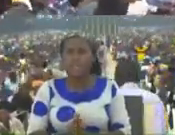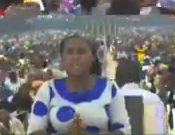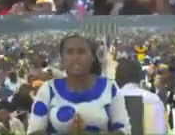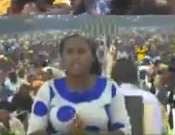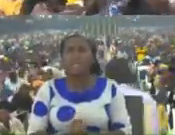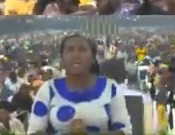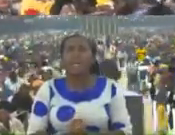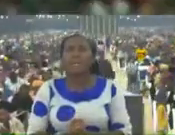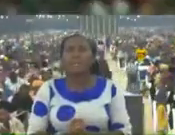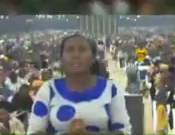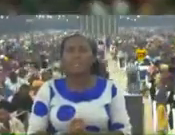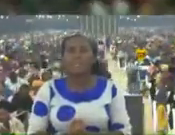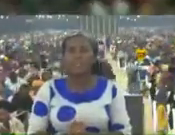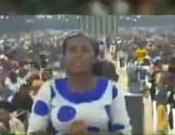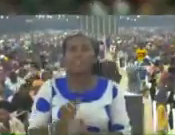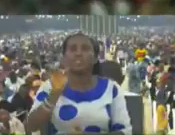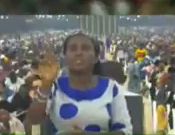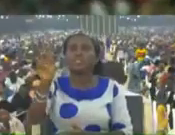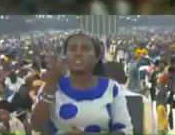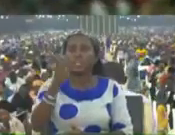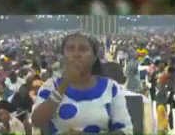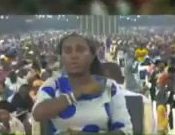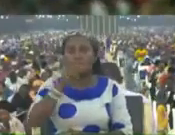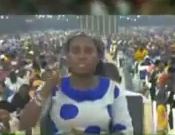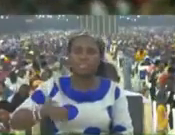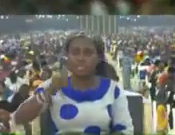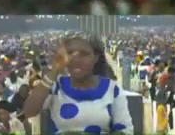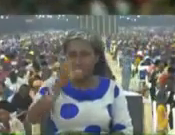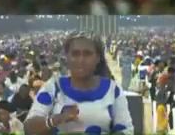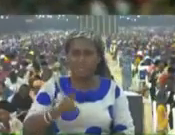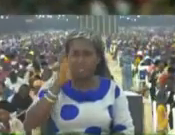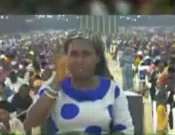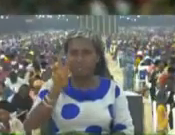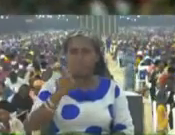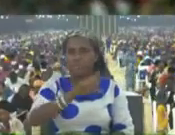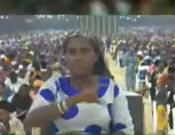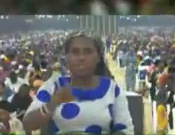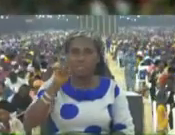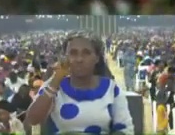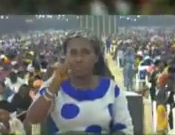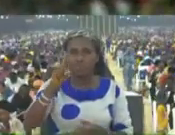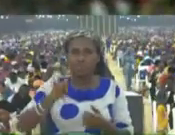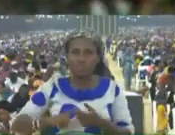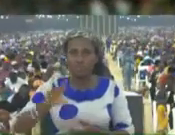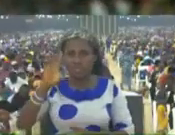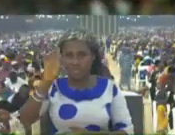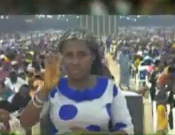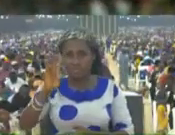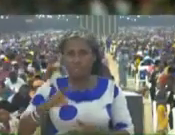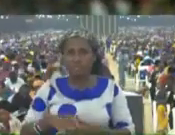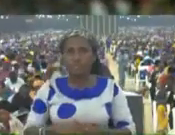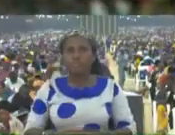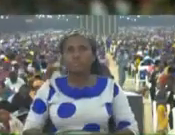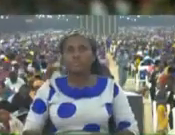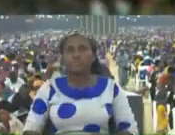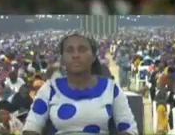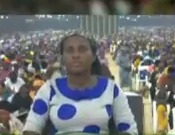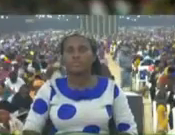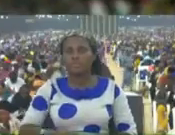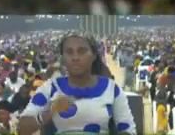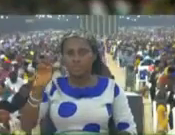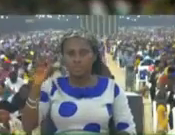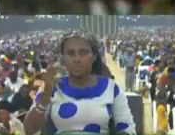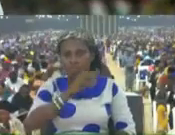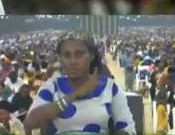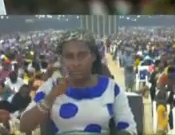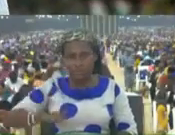In 2 Kings chapter 4, 2 Kings chapter 4, from verse 1 to 7, 2 Kings 1, 2 Kings chapter 4,